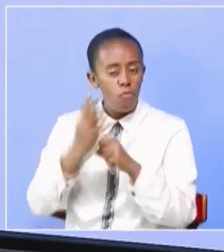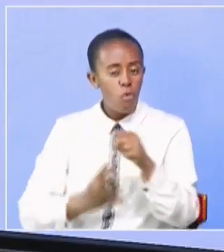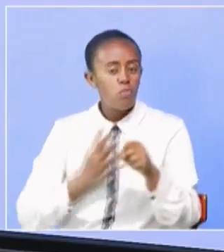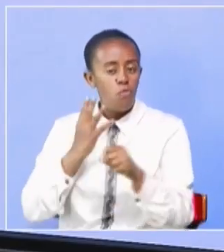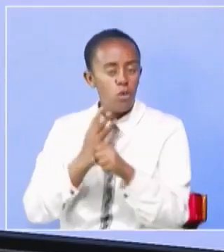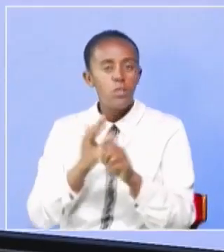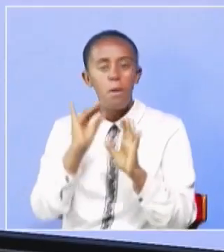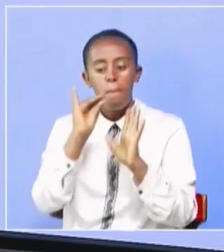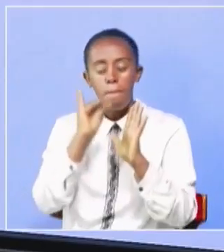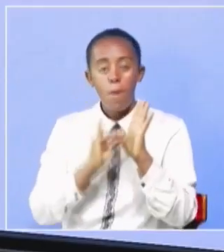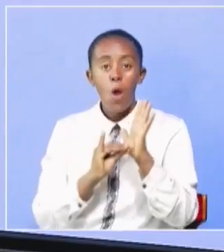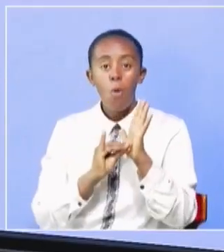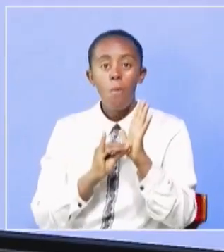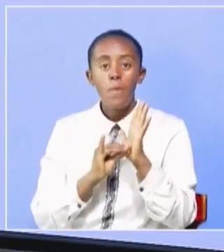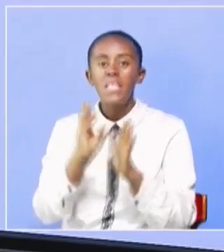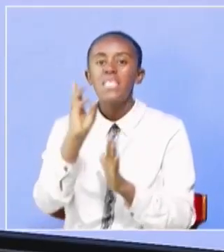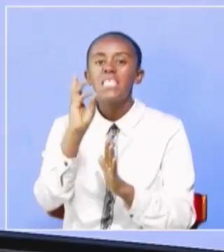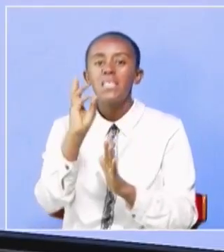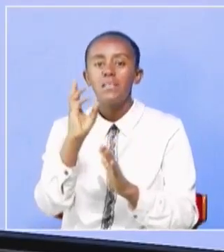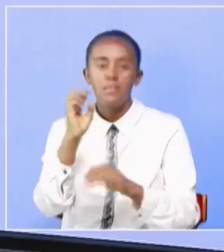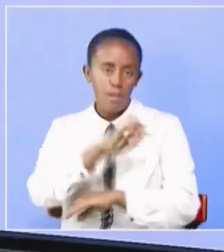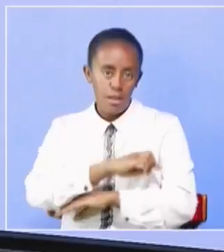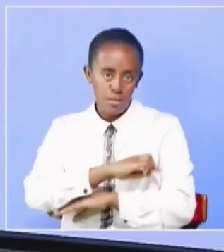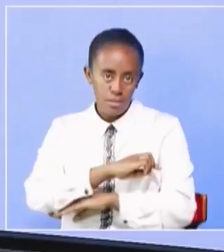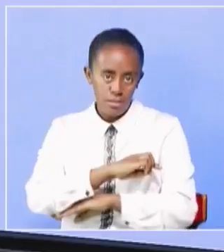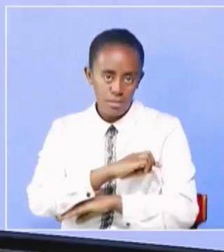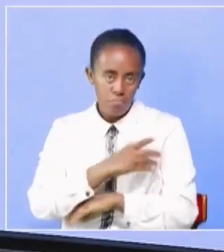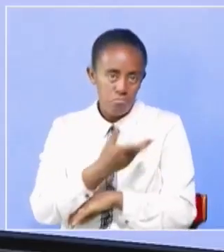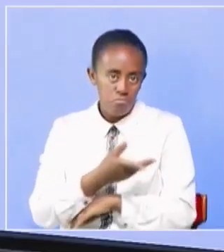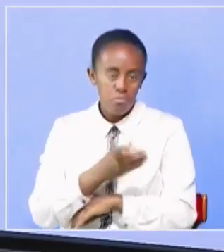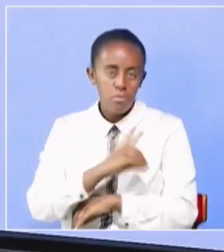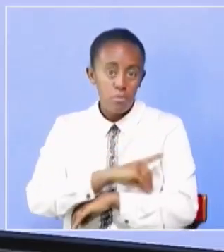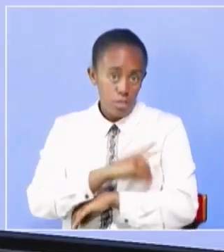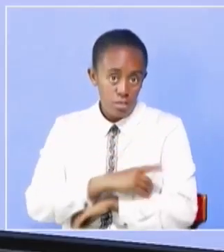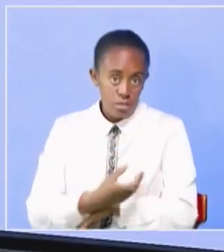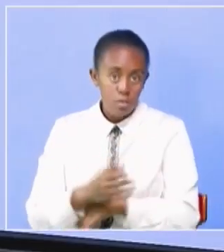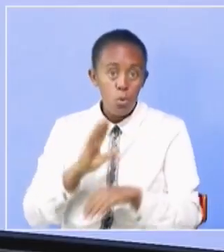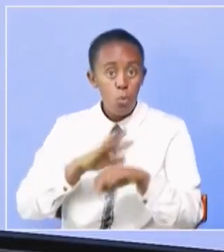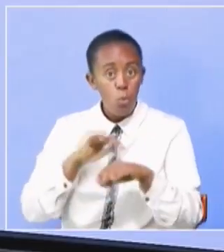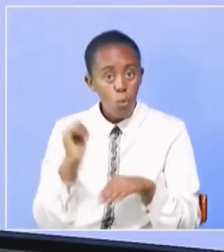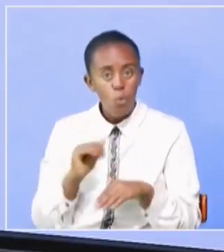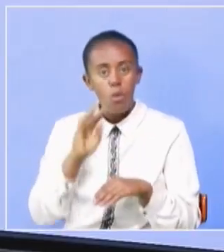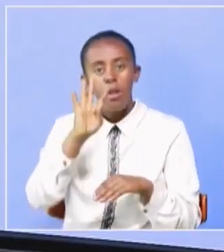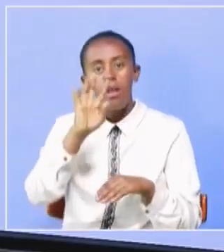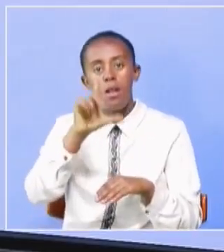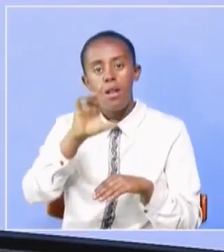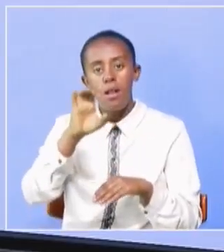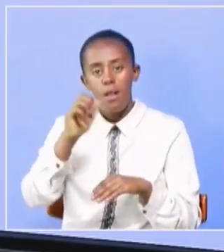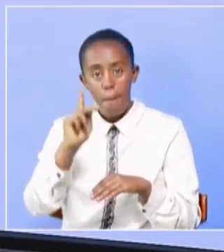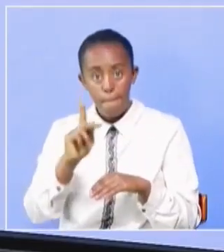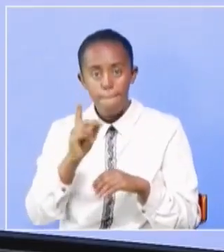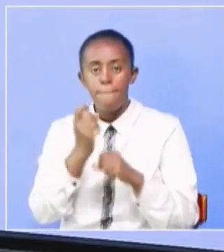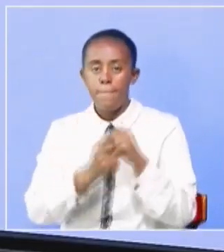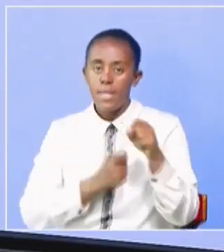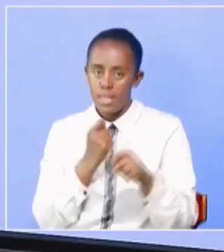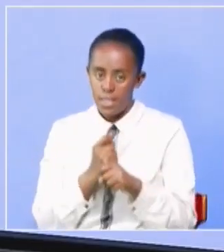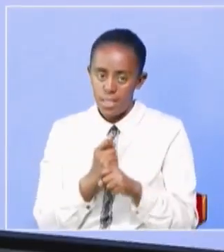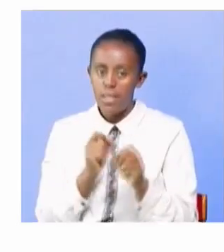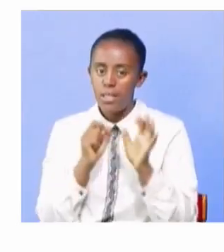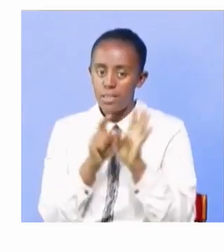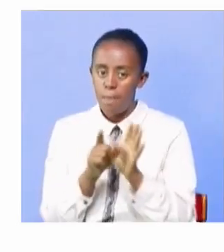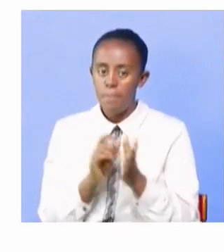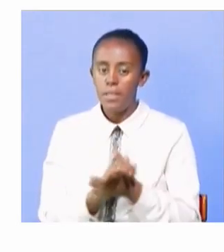we have Pagme 6. So that is what we call the leap year. Okay,